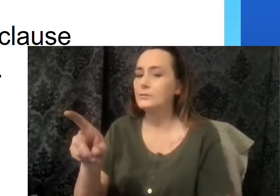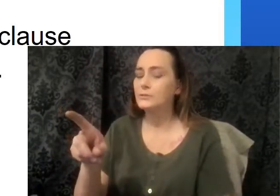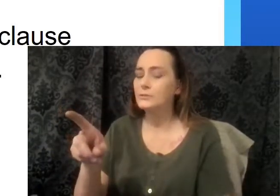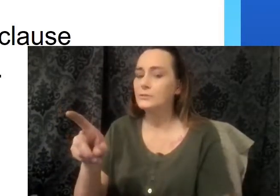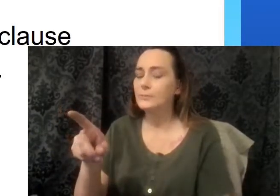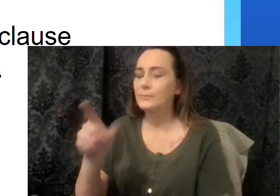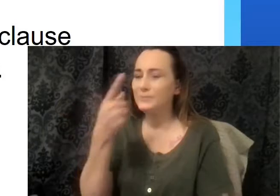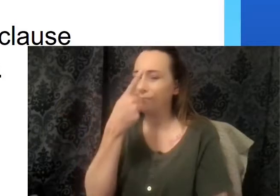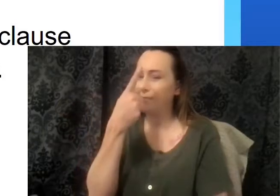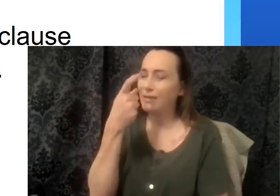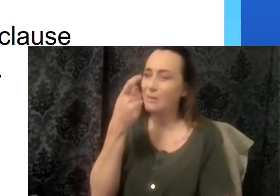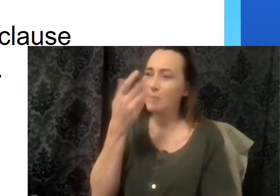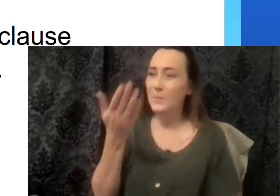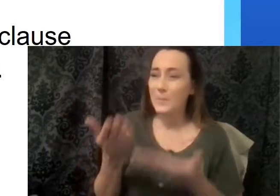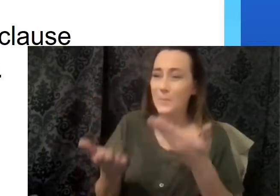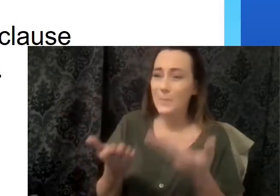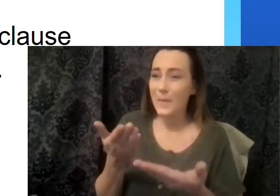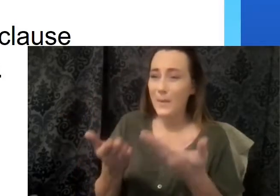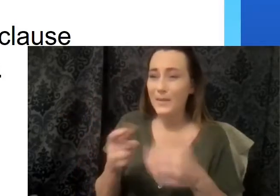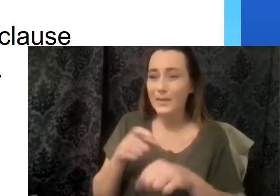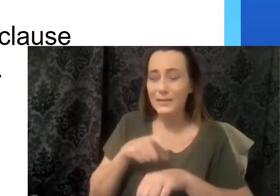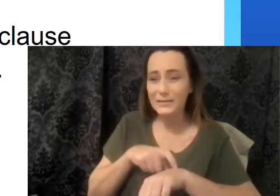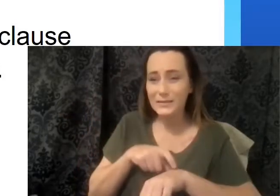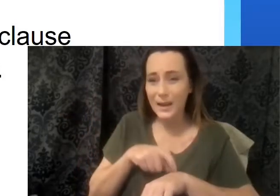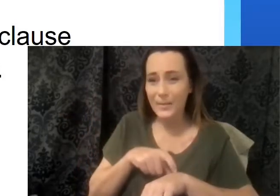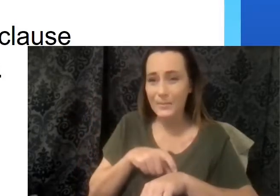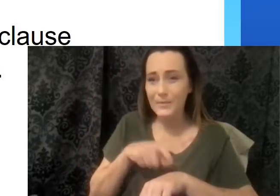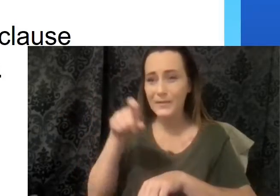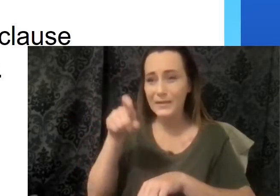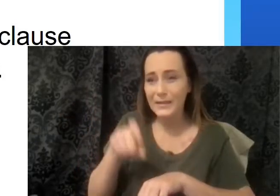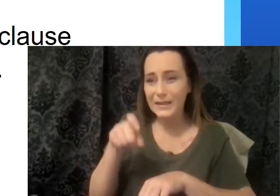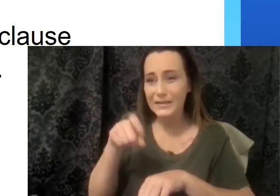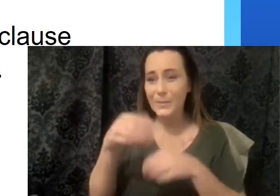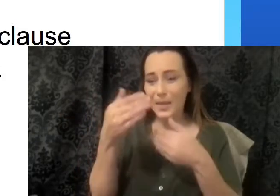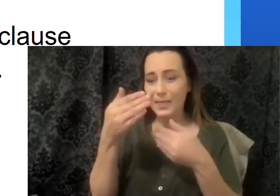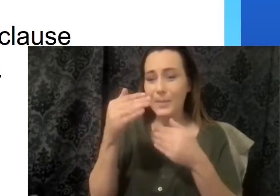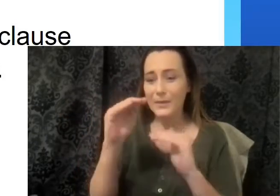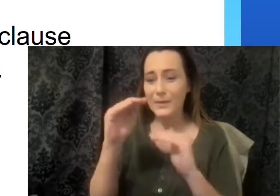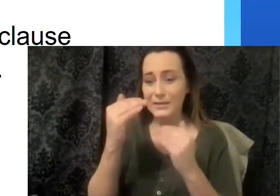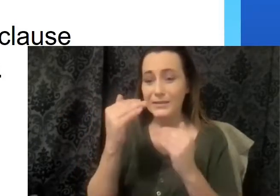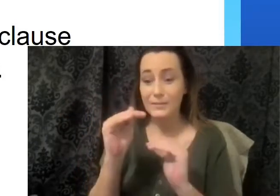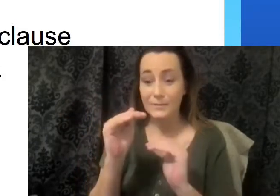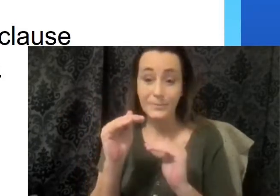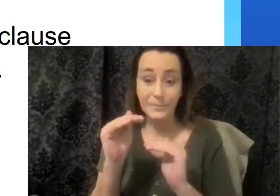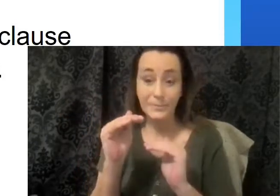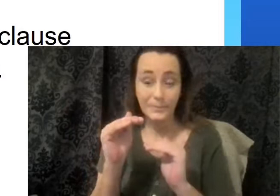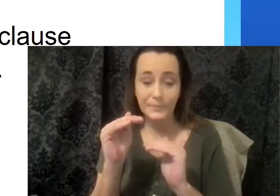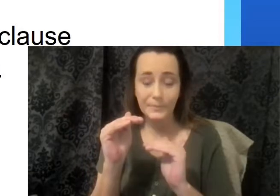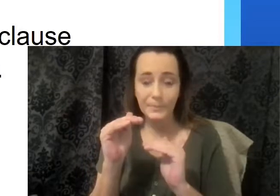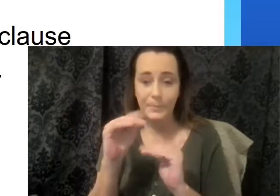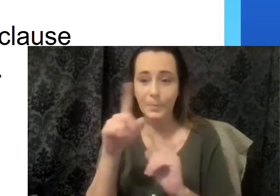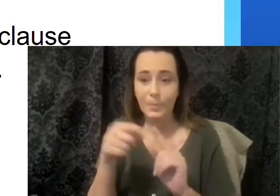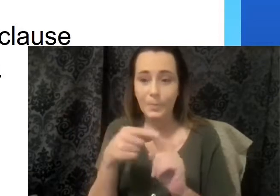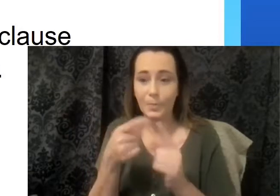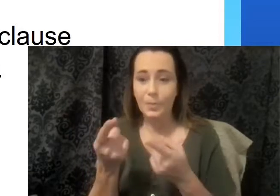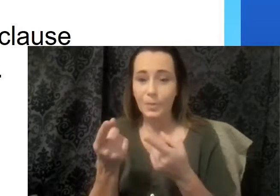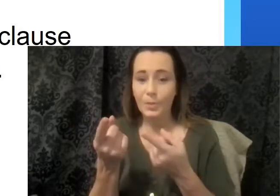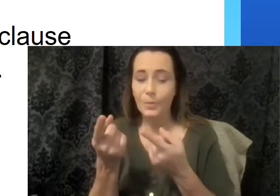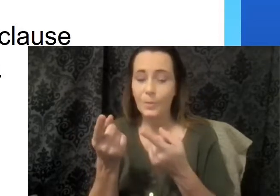Because maybe the time frame needs to be limited when it comes